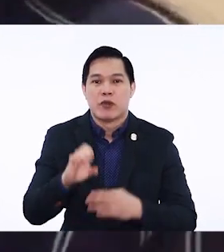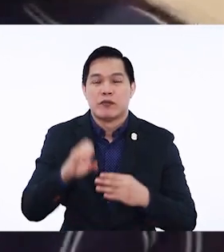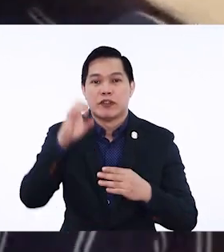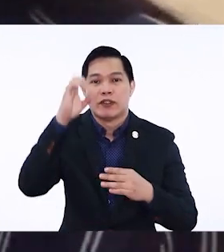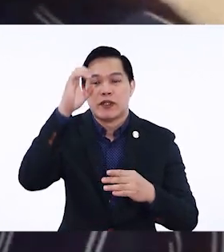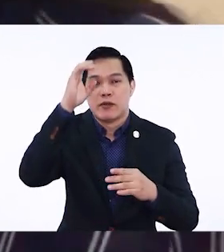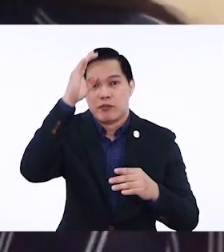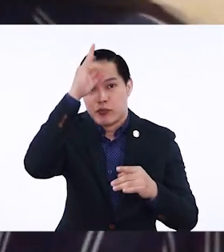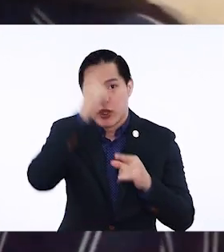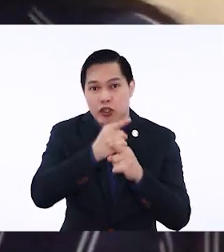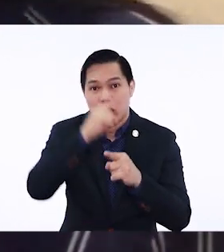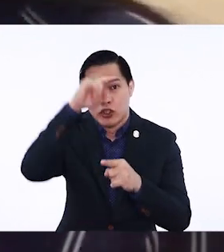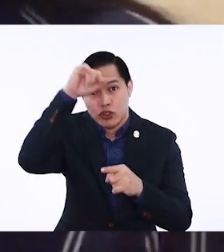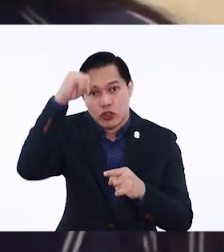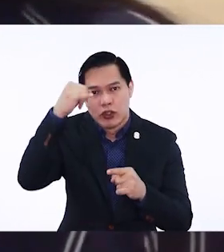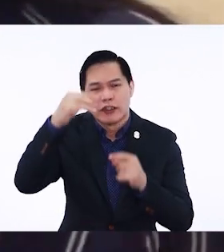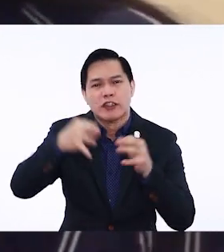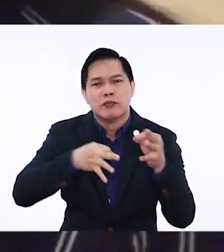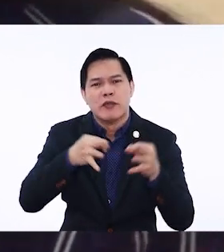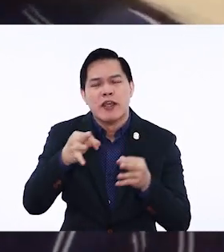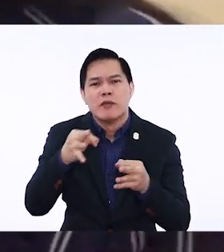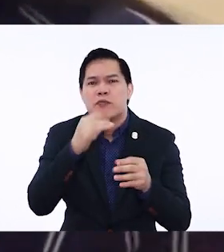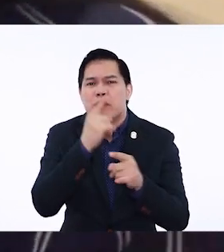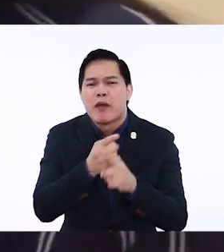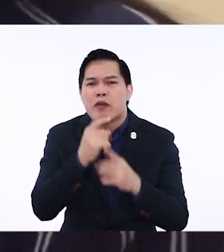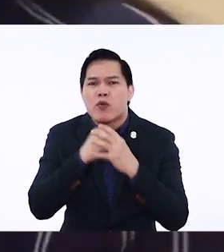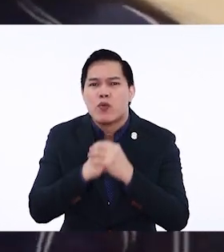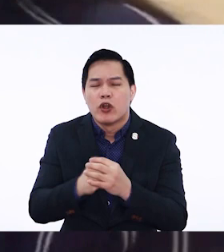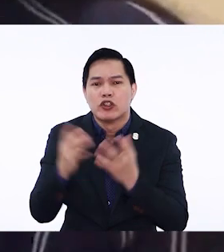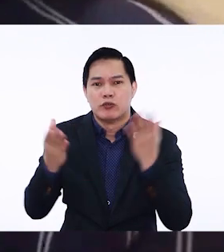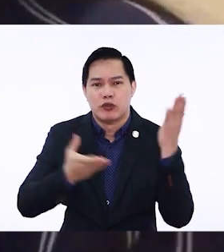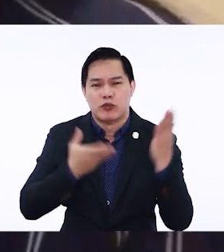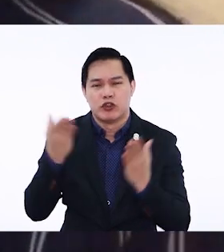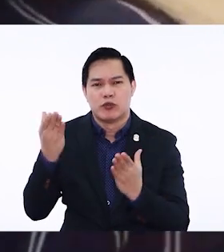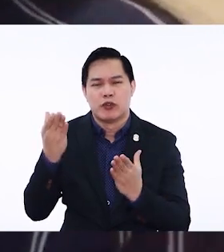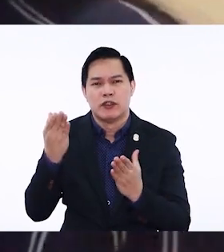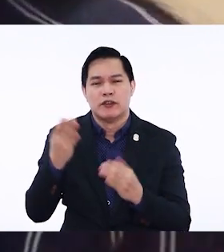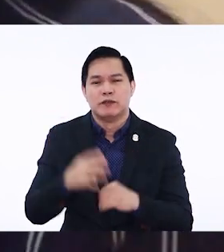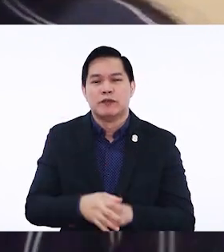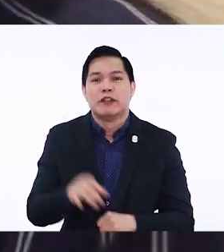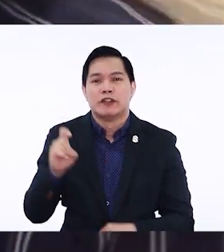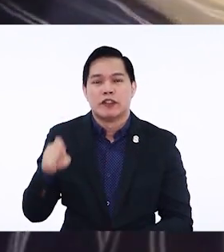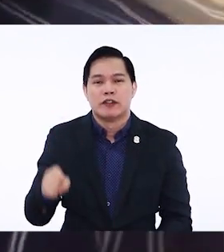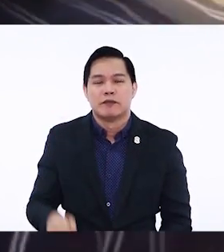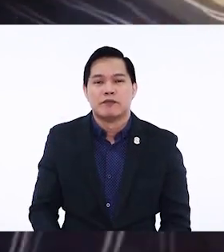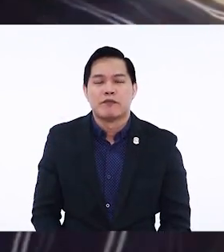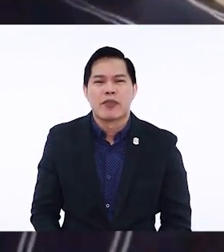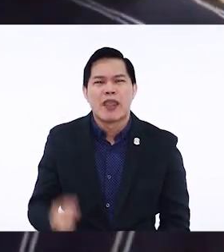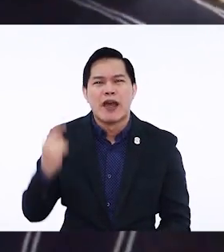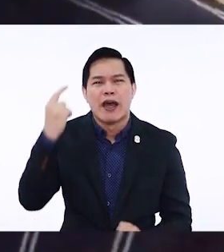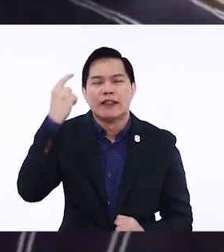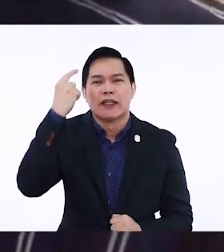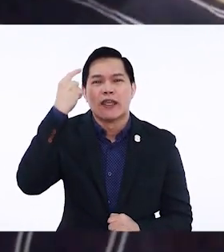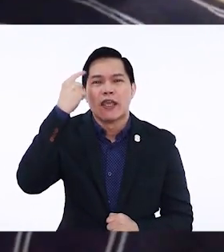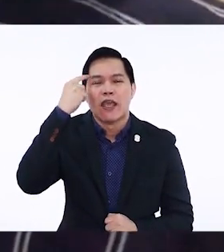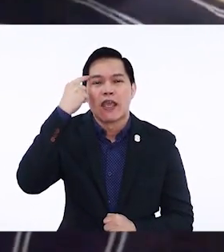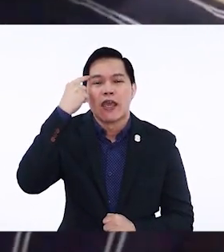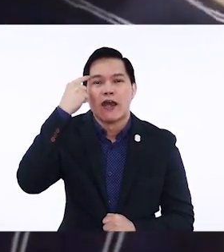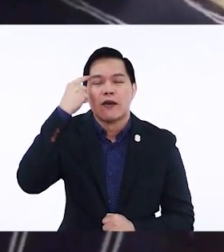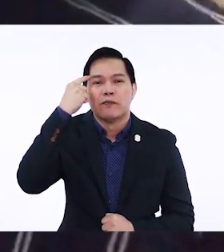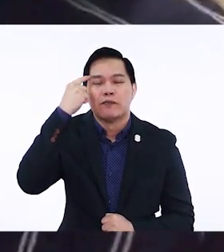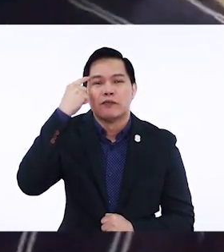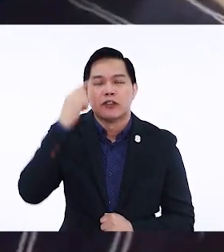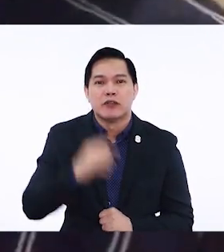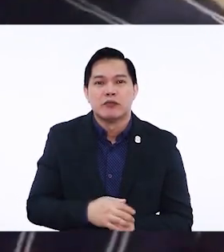Josh explaining why proper worship service is appropriate and is needed. I think that, you know,